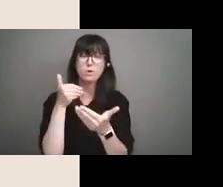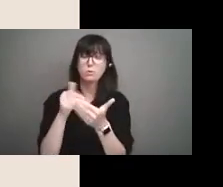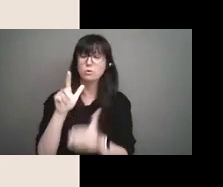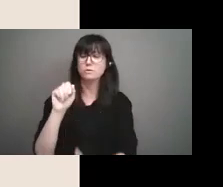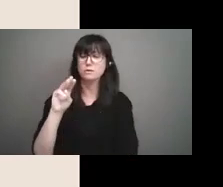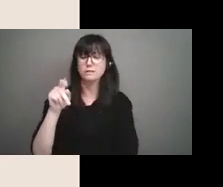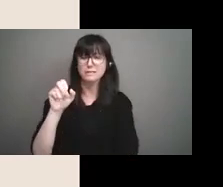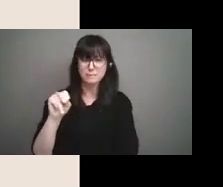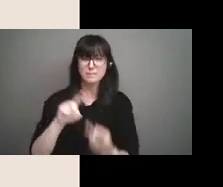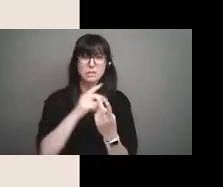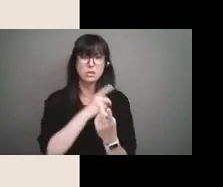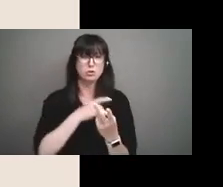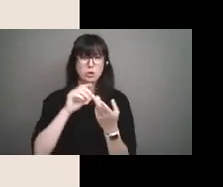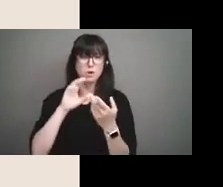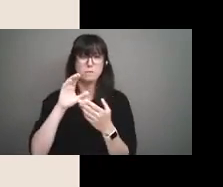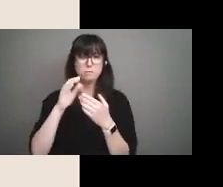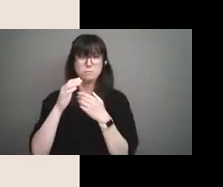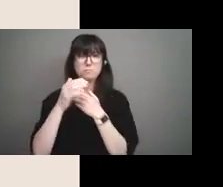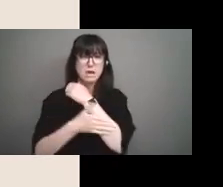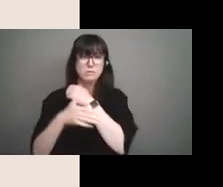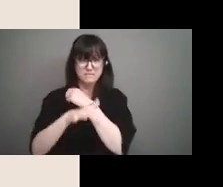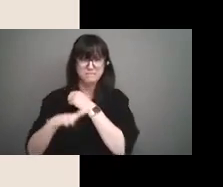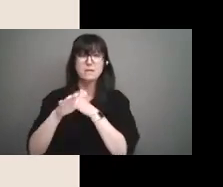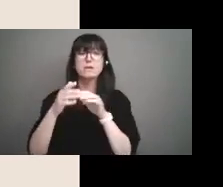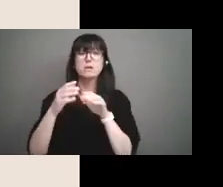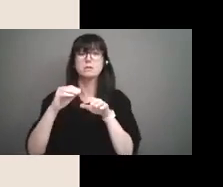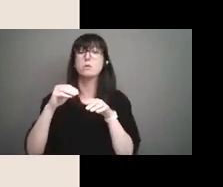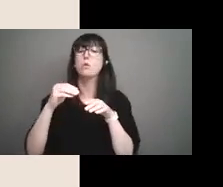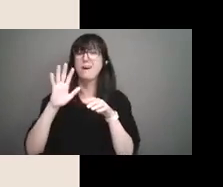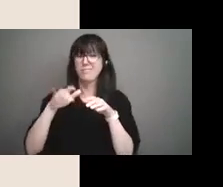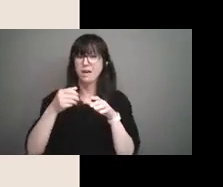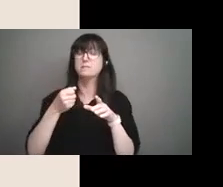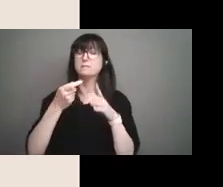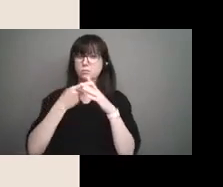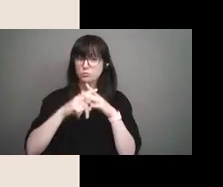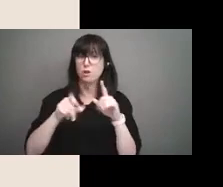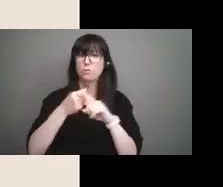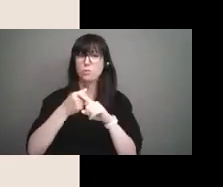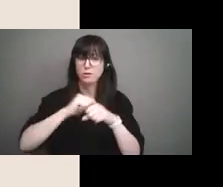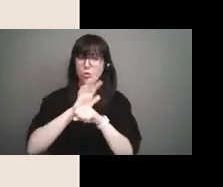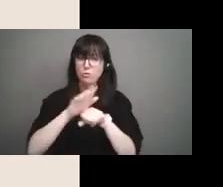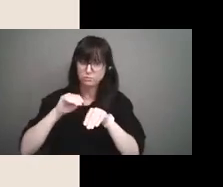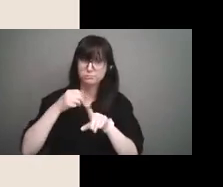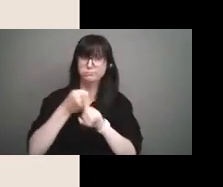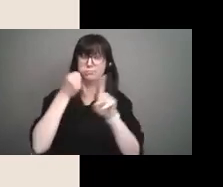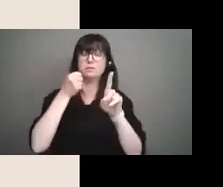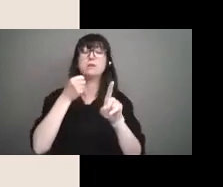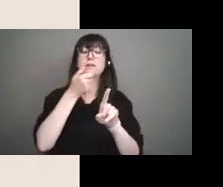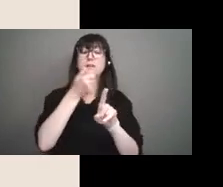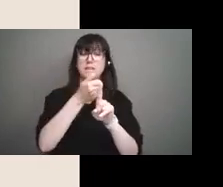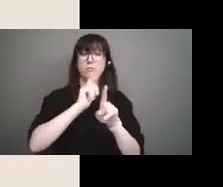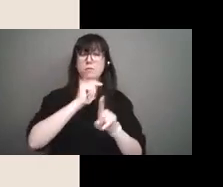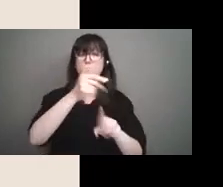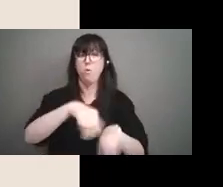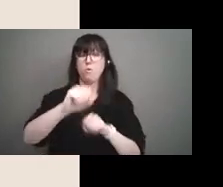Huron County. So the project was moving in towards Lambton when COVID-19 hit. They were actually going to host our next